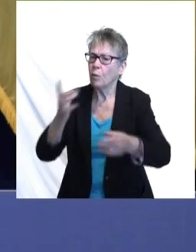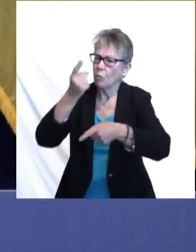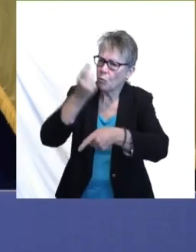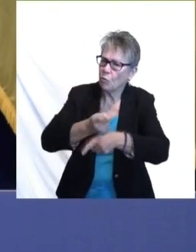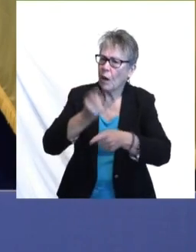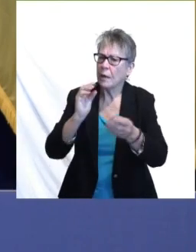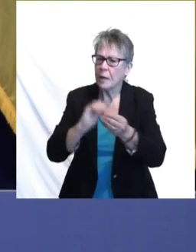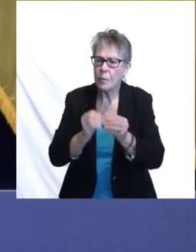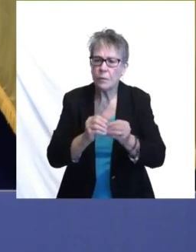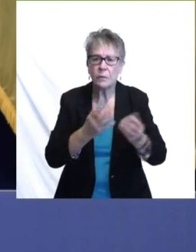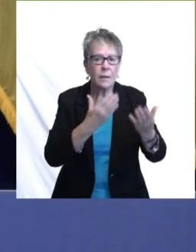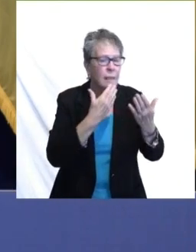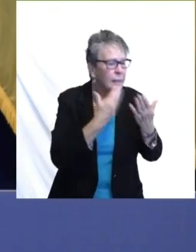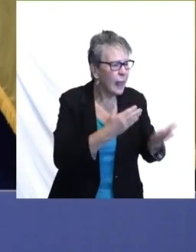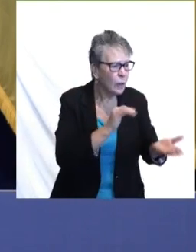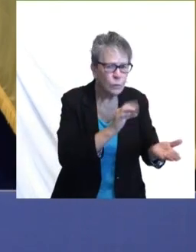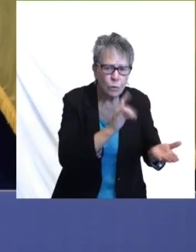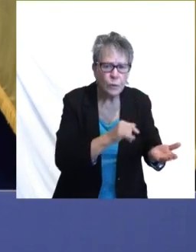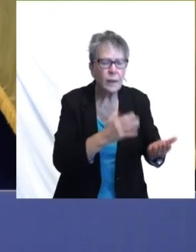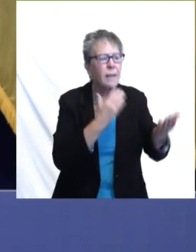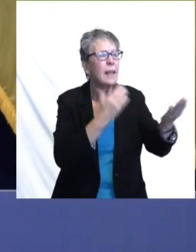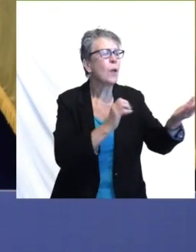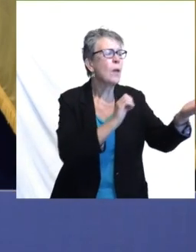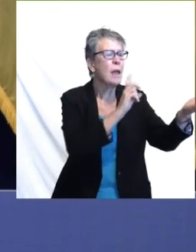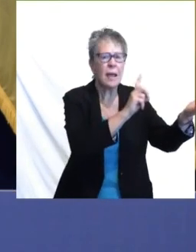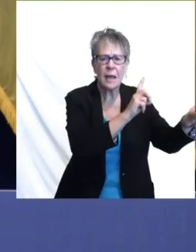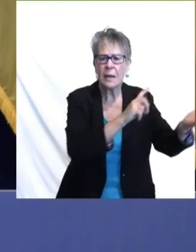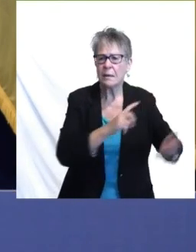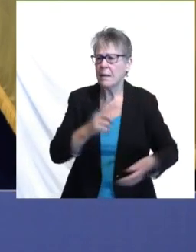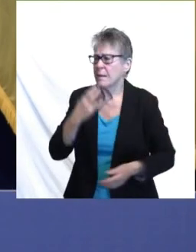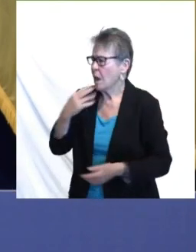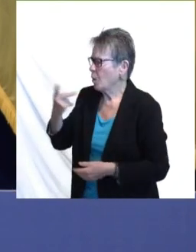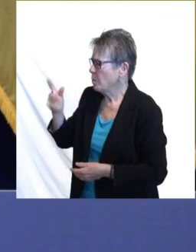you. Parimal, Alex, Jamil, the whole team.